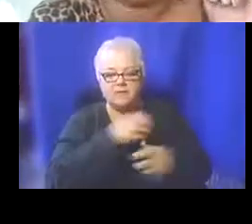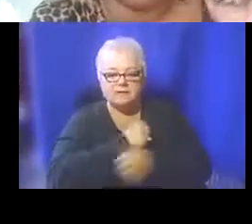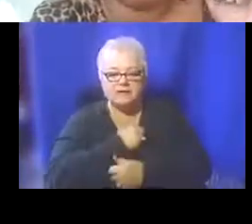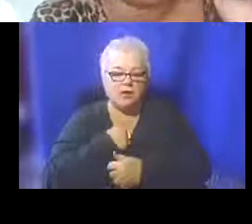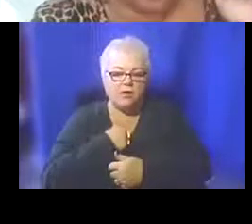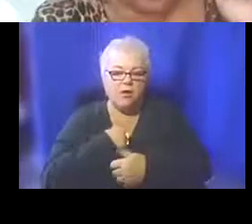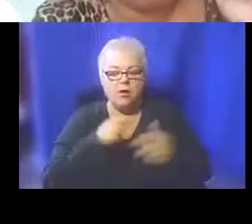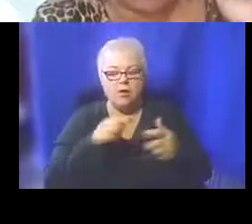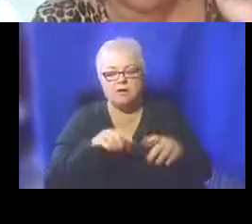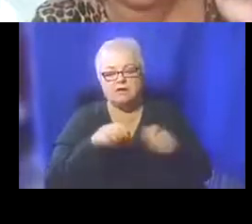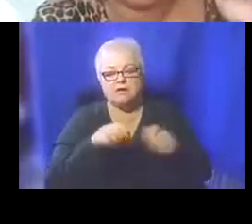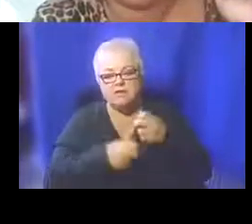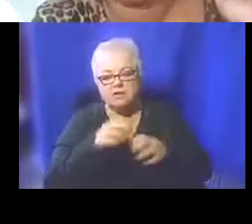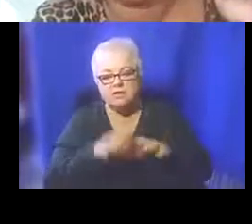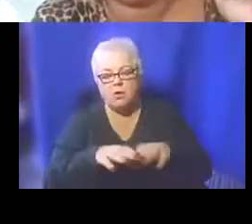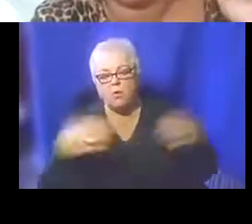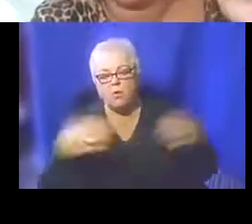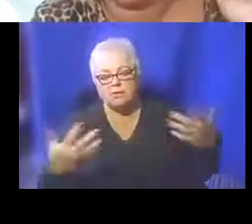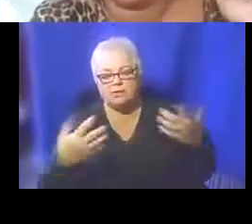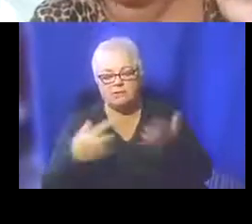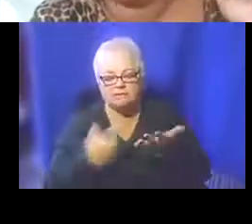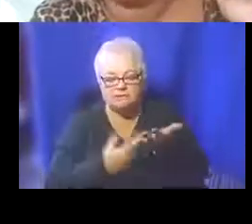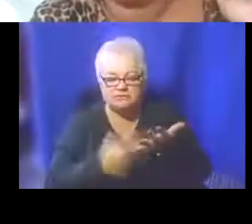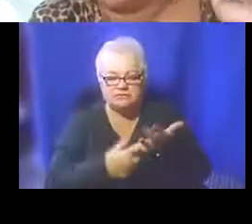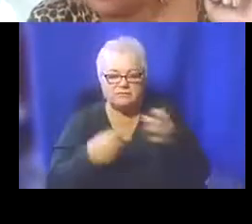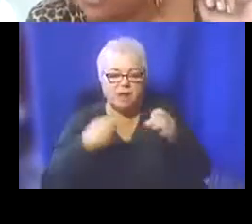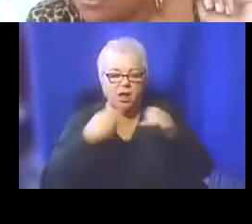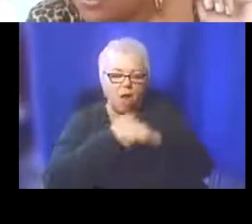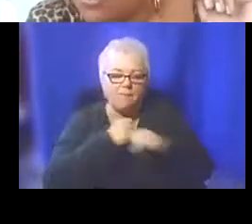about their traumas in combat. It takes